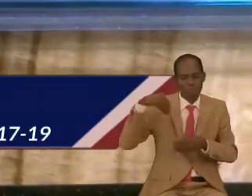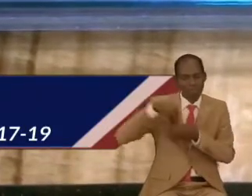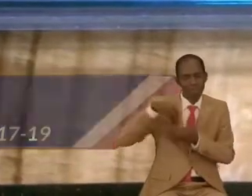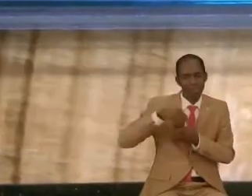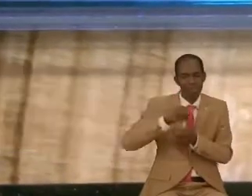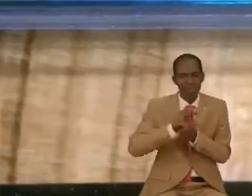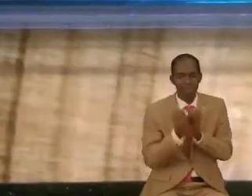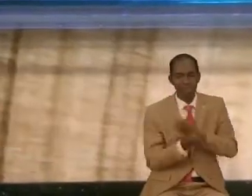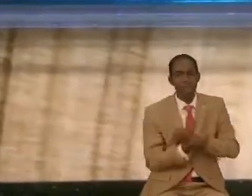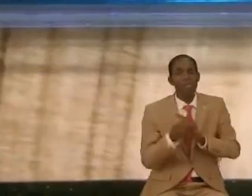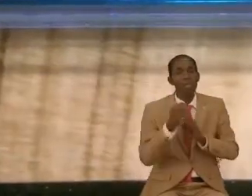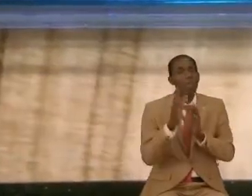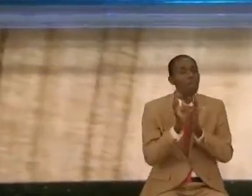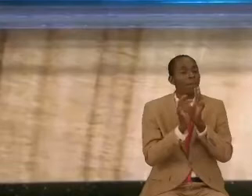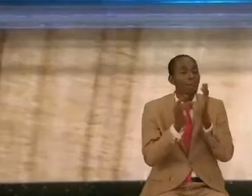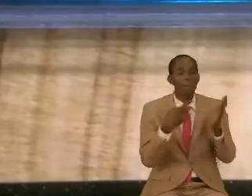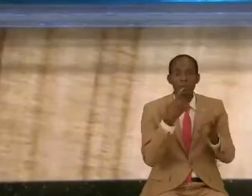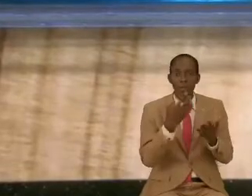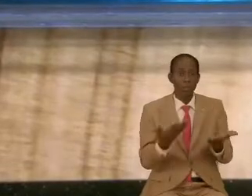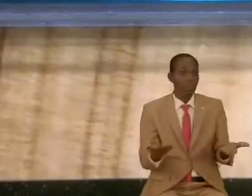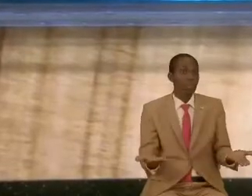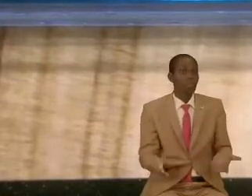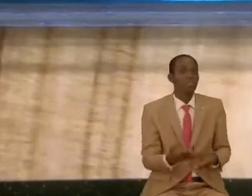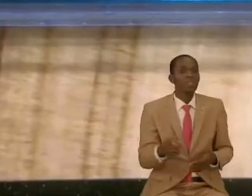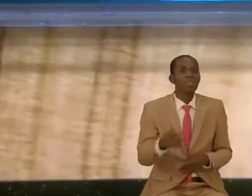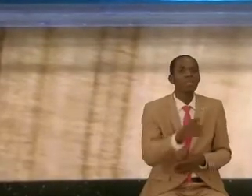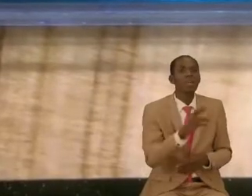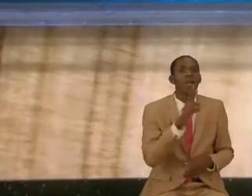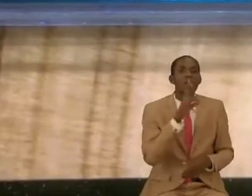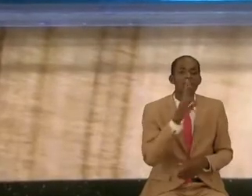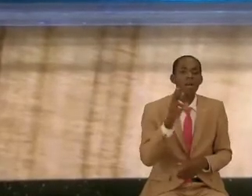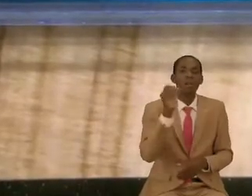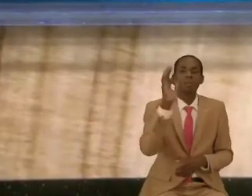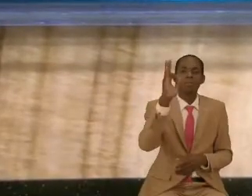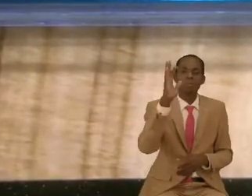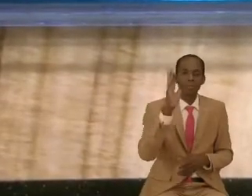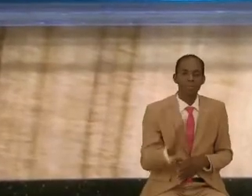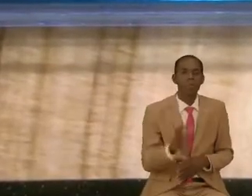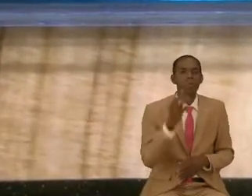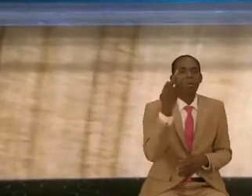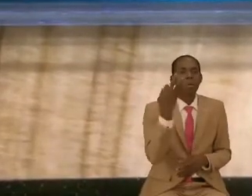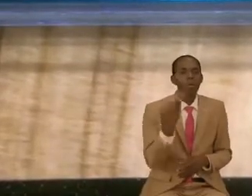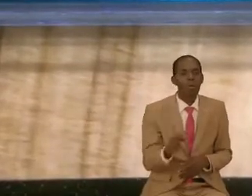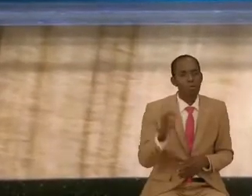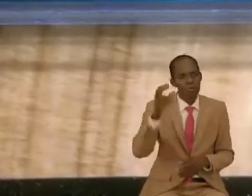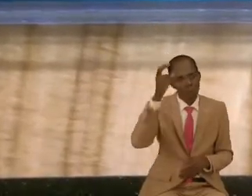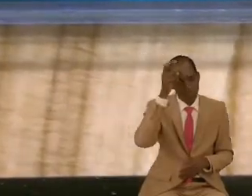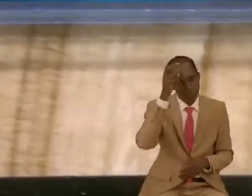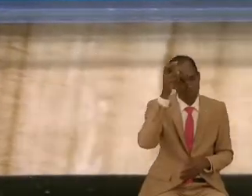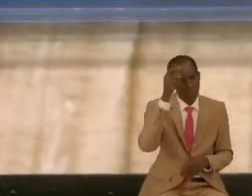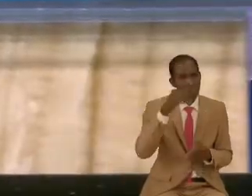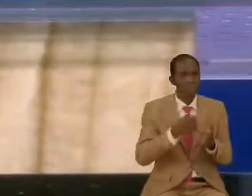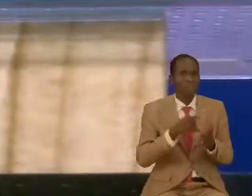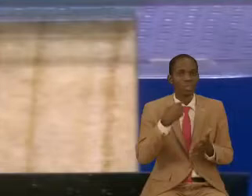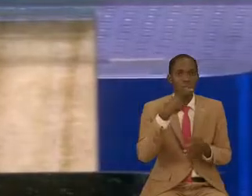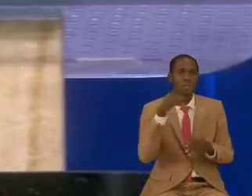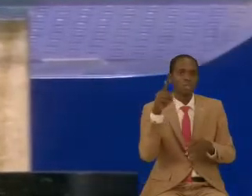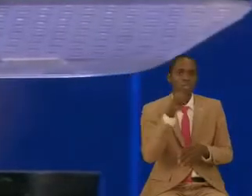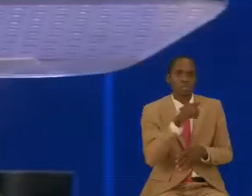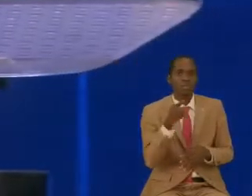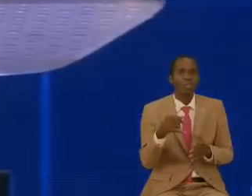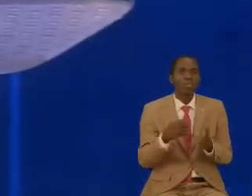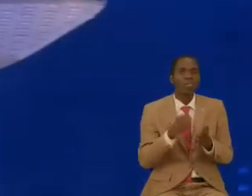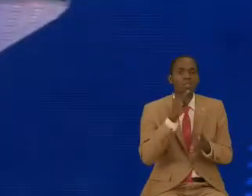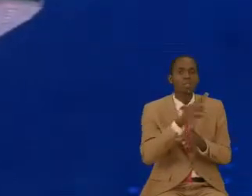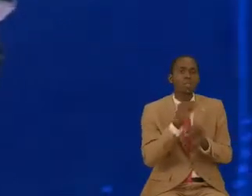transformation. The Bible says here, they are ministers of Satan. It says, therefore,